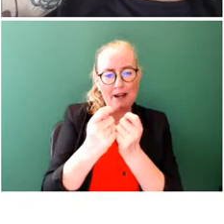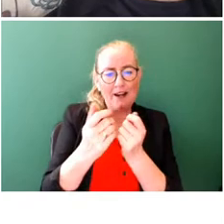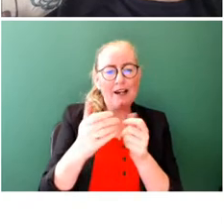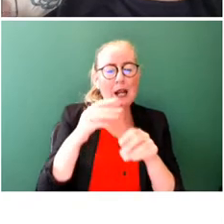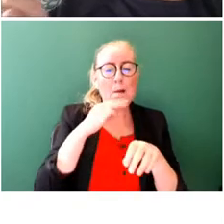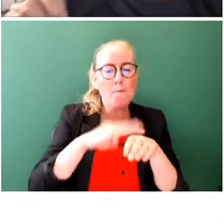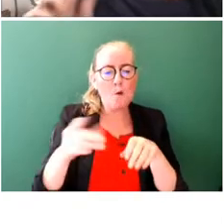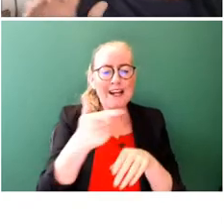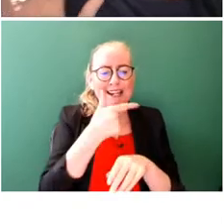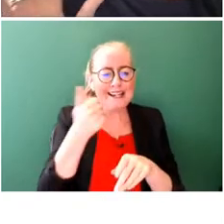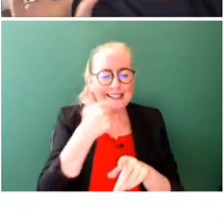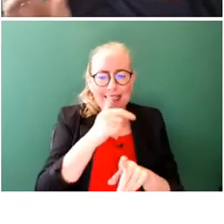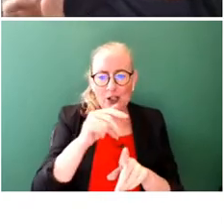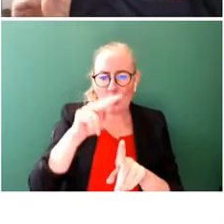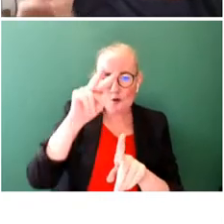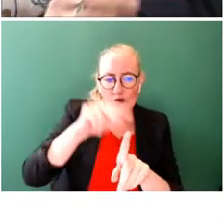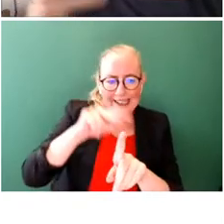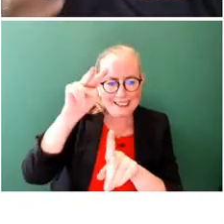easy to read